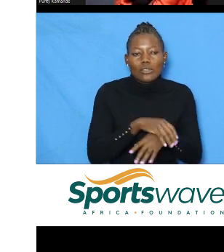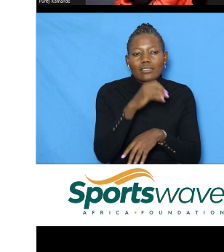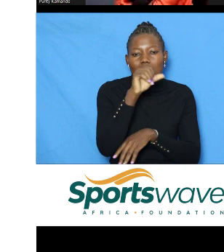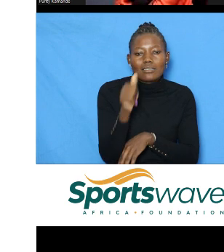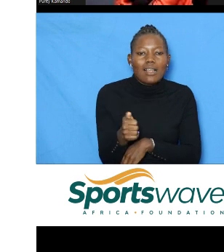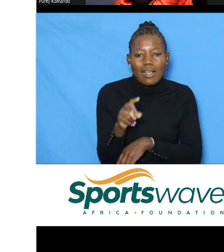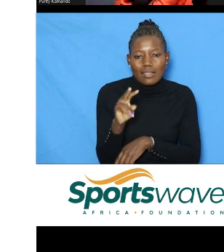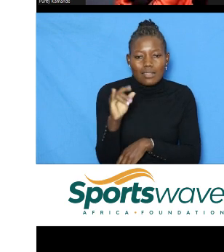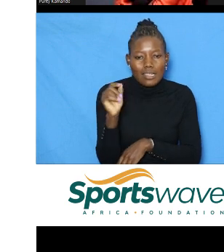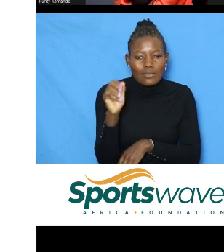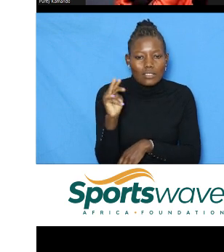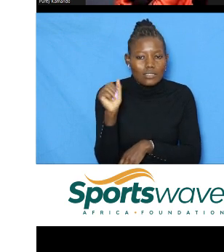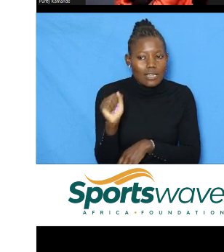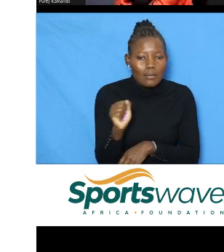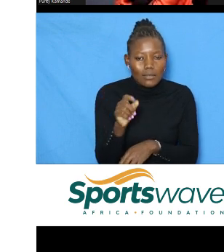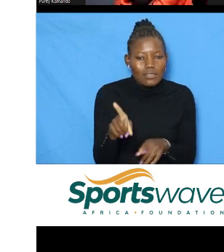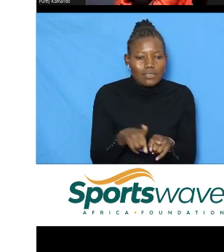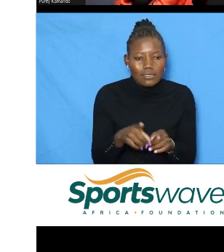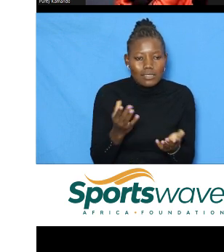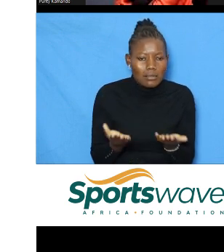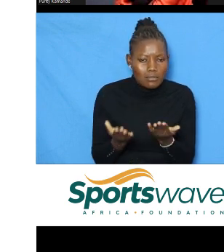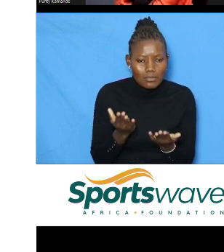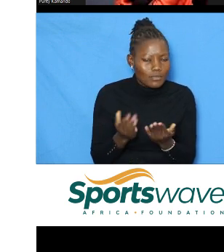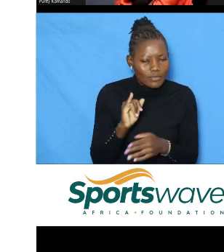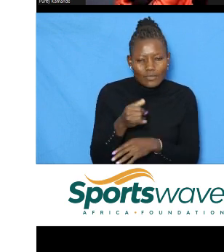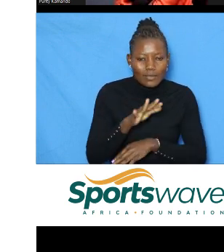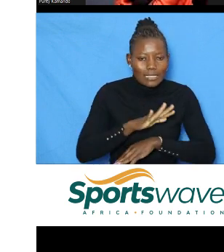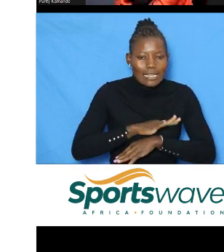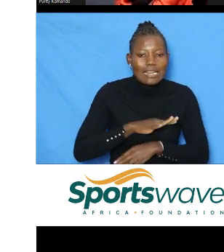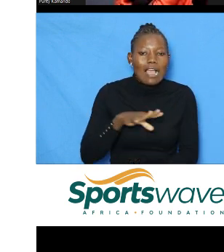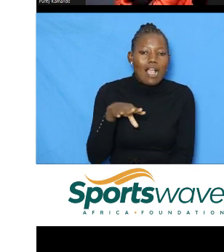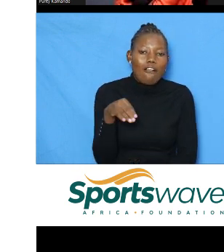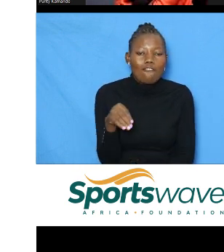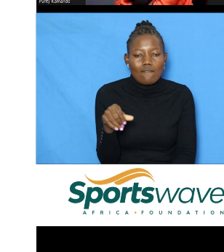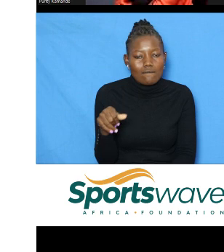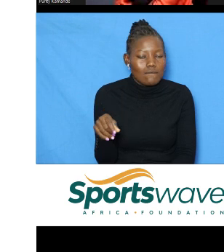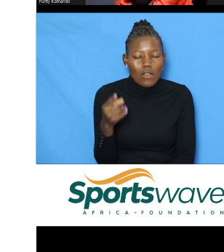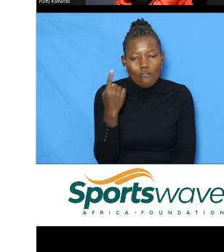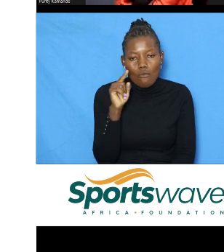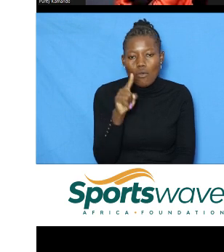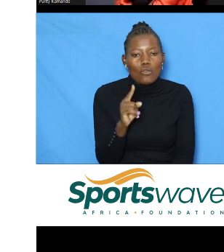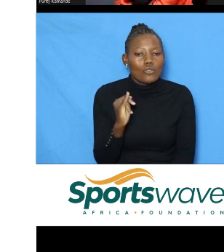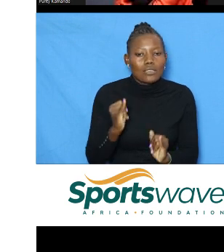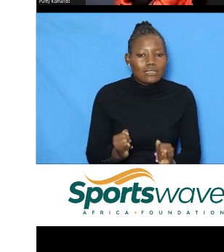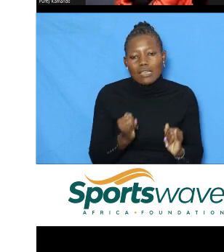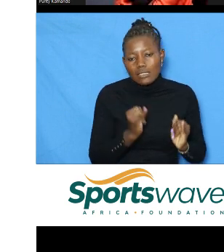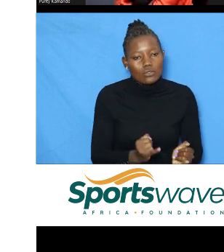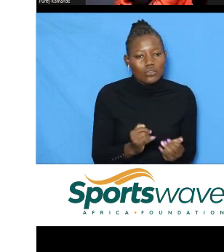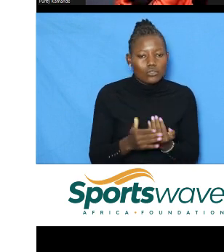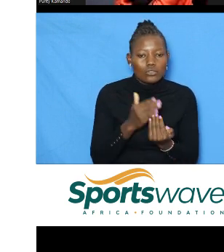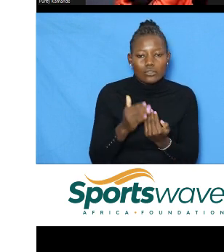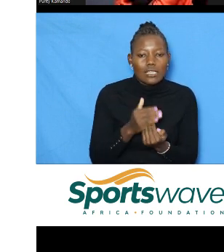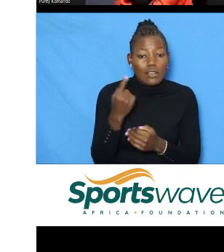as well. Moderated has to do with just enough quantities for you as an individual or to take care of